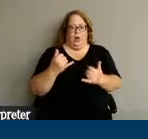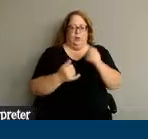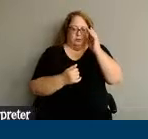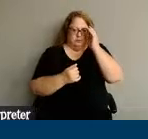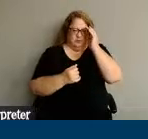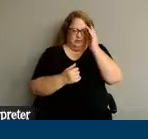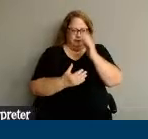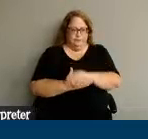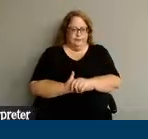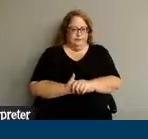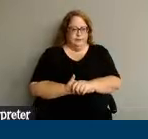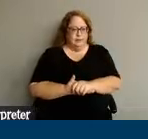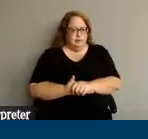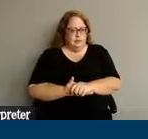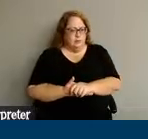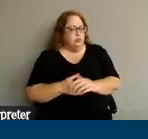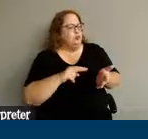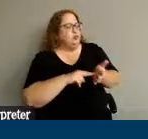current moment.